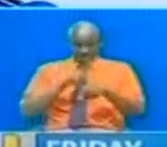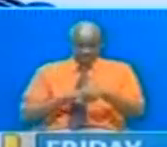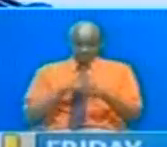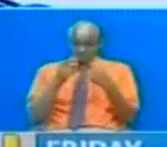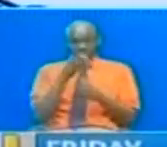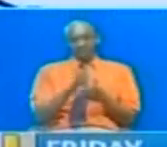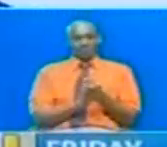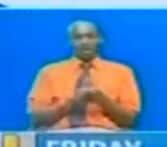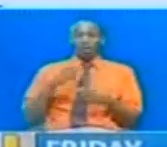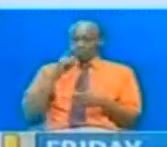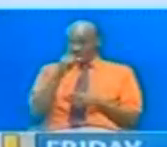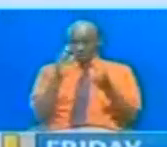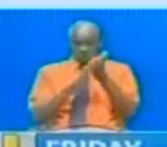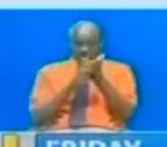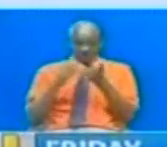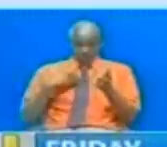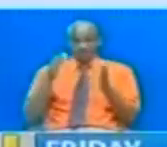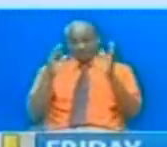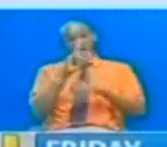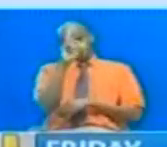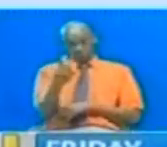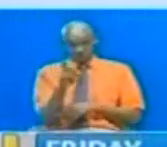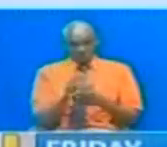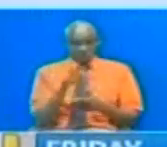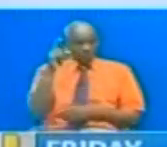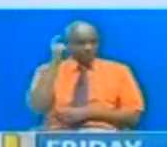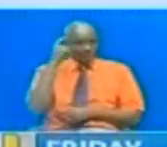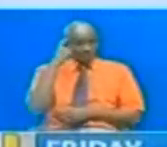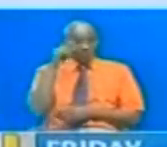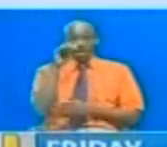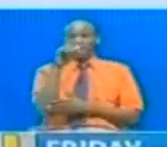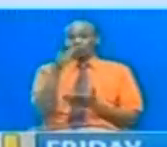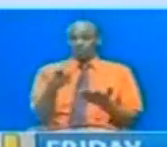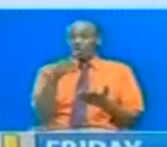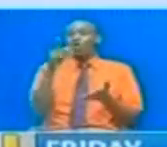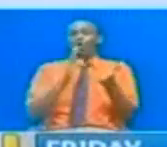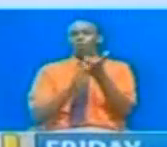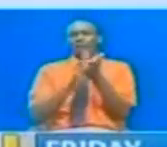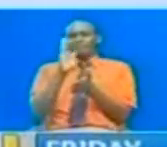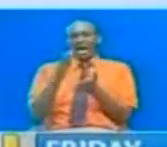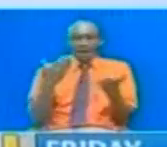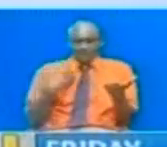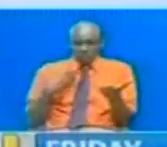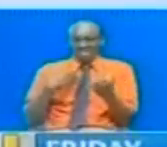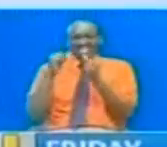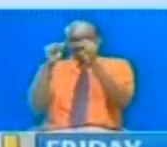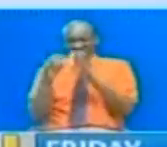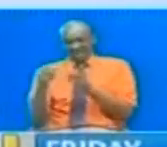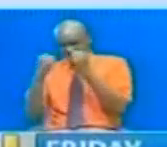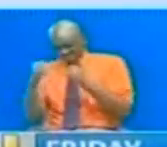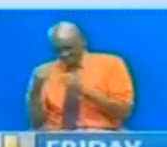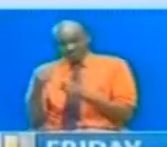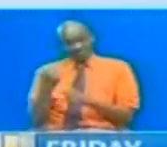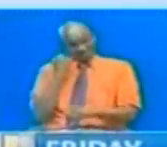just sample one or two comments from our big question tonight. And if you can remember, we had asked you to comment on the standoff between teachers and the